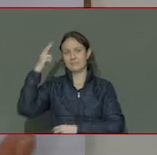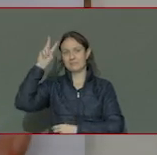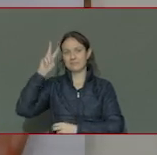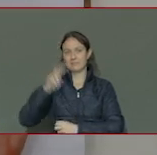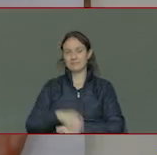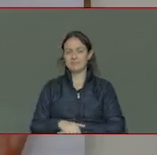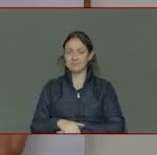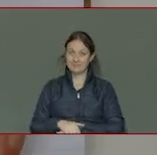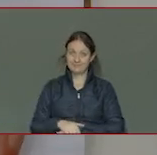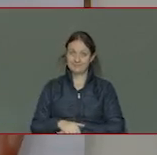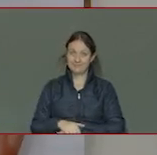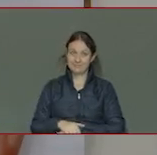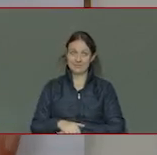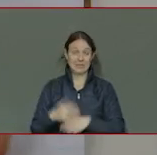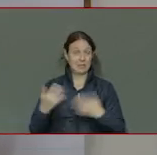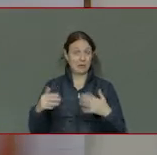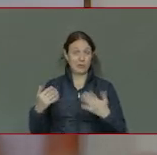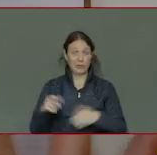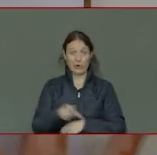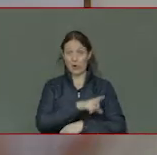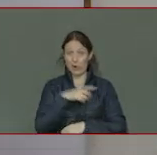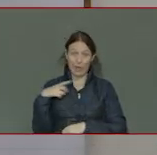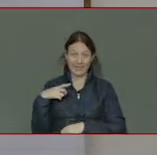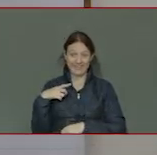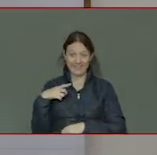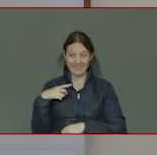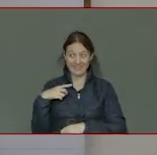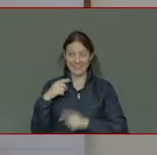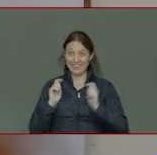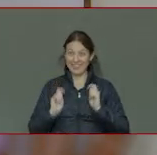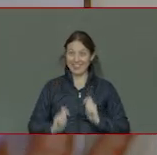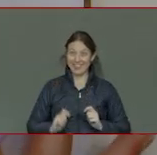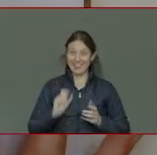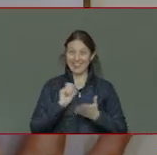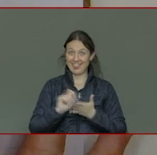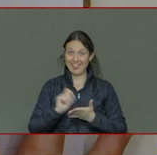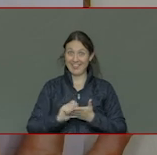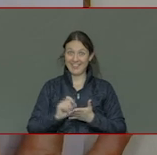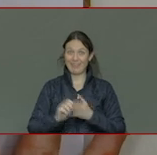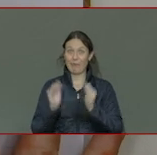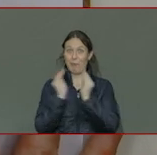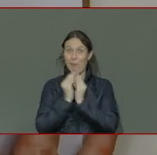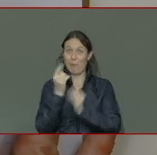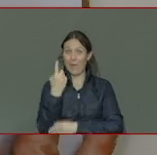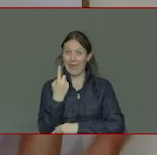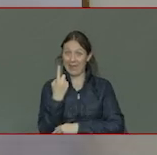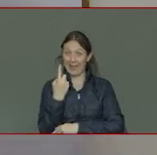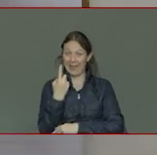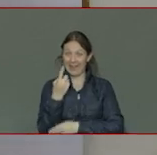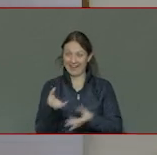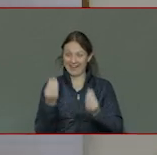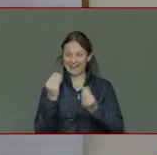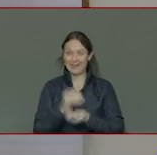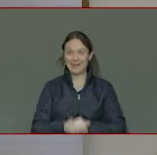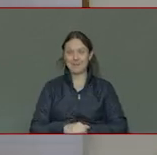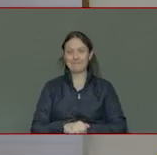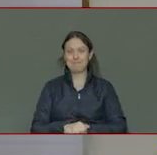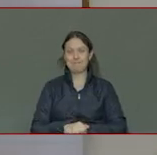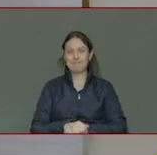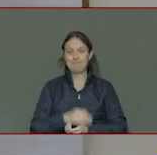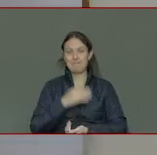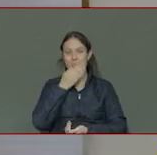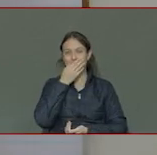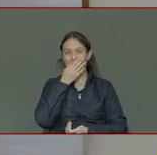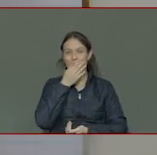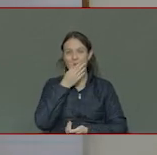Okay. I'm now tired for 1 mark. Okay. if I look